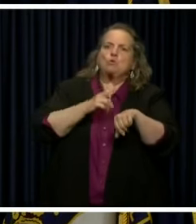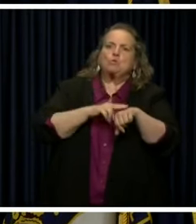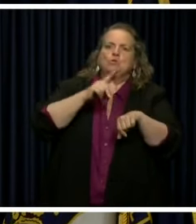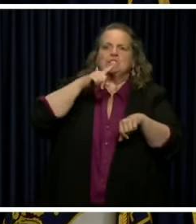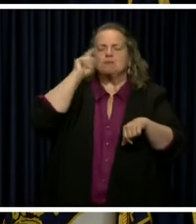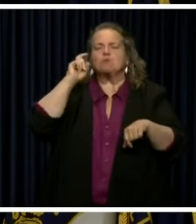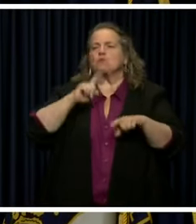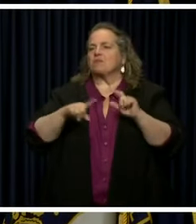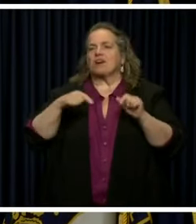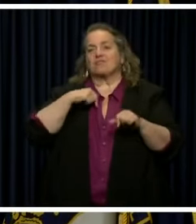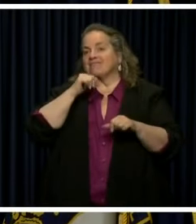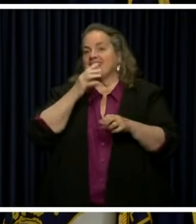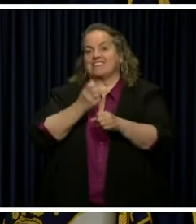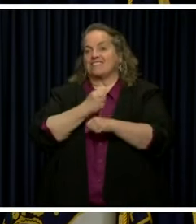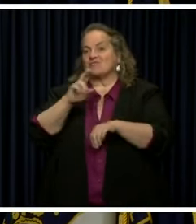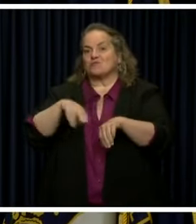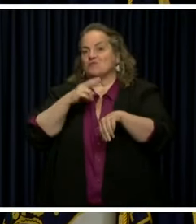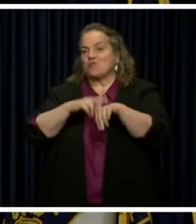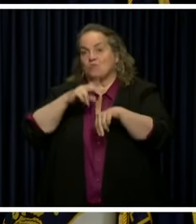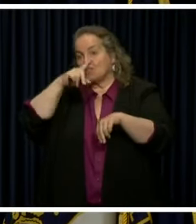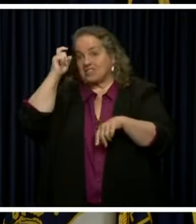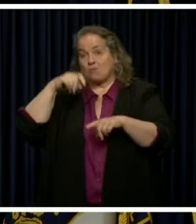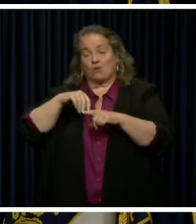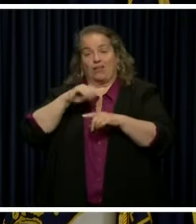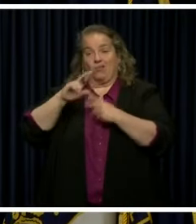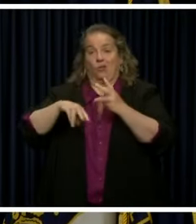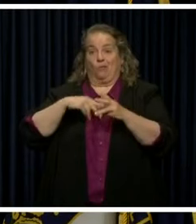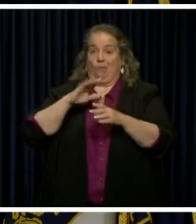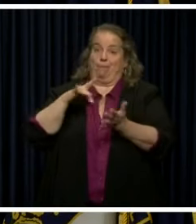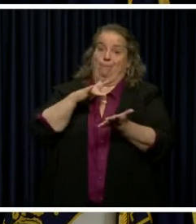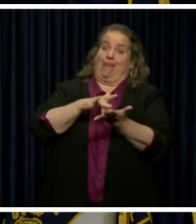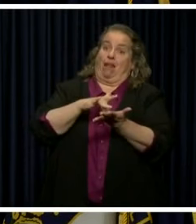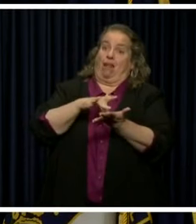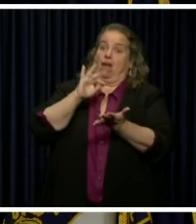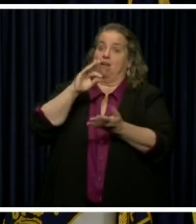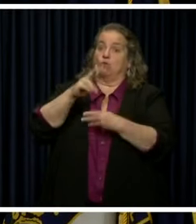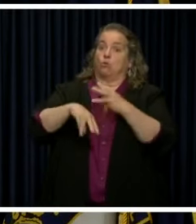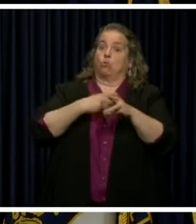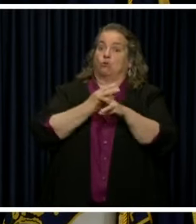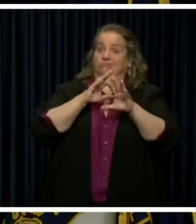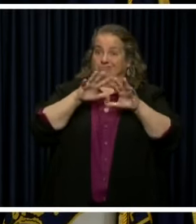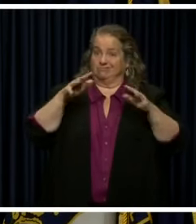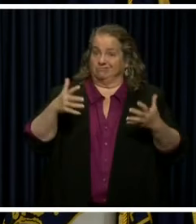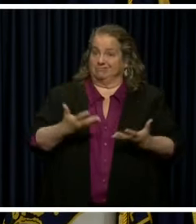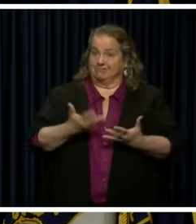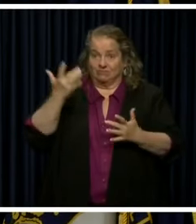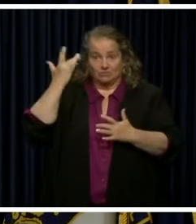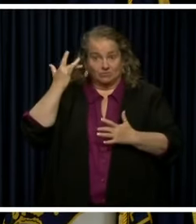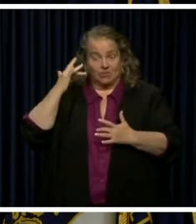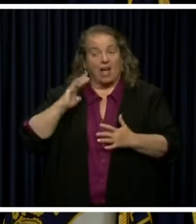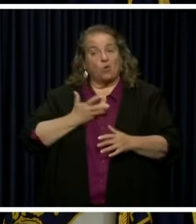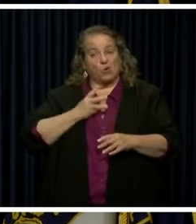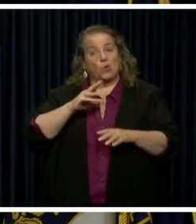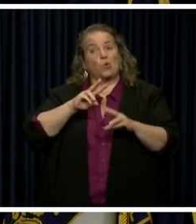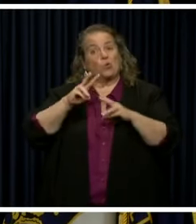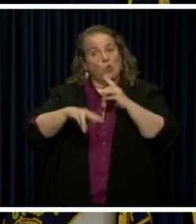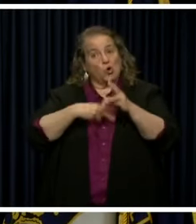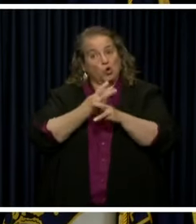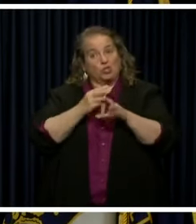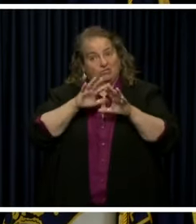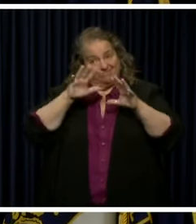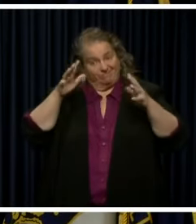summer in the midst of a worldwide health pandemic. We have to realize that our world has changed until we get that